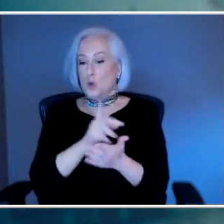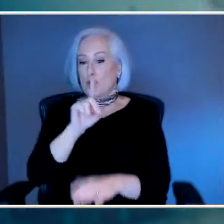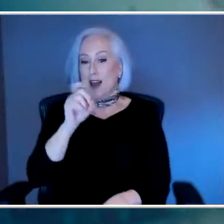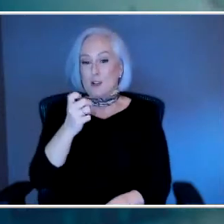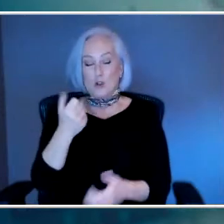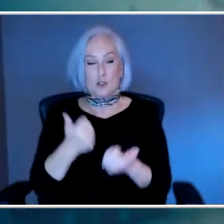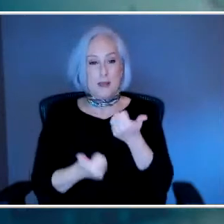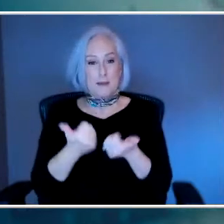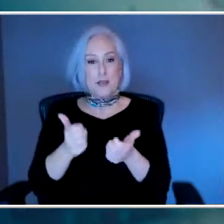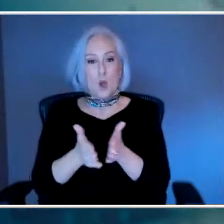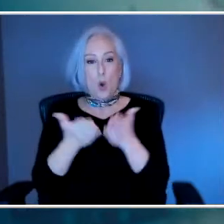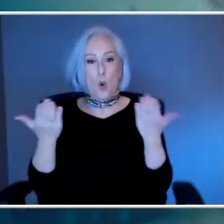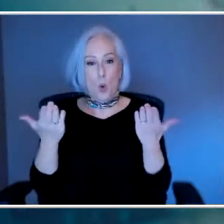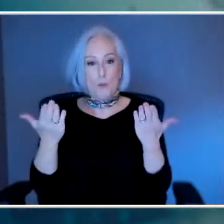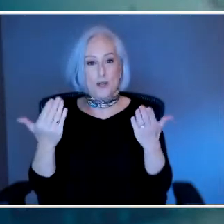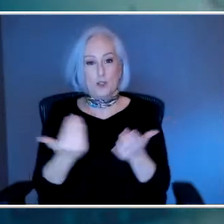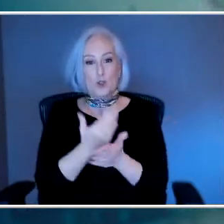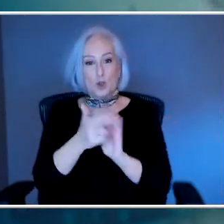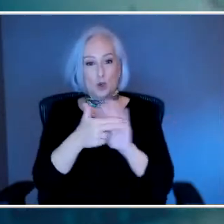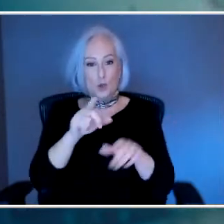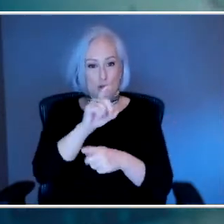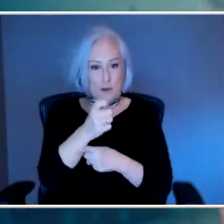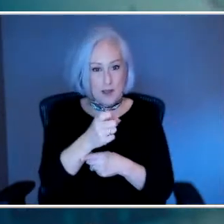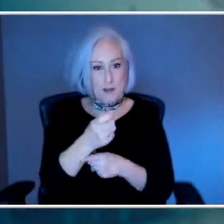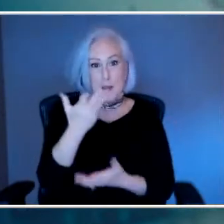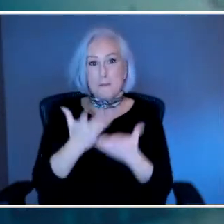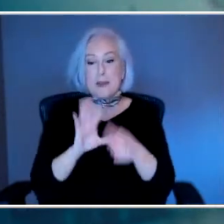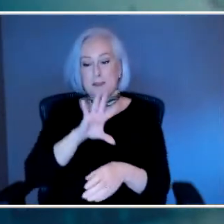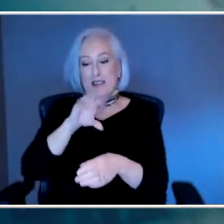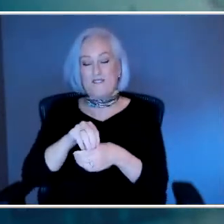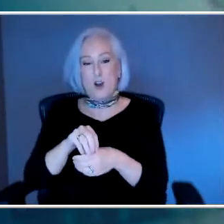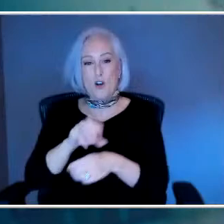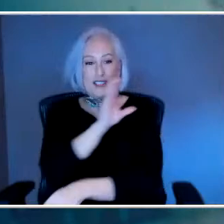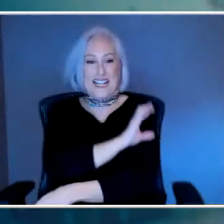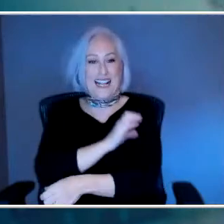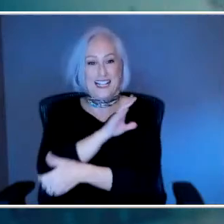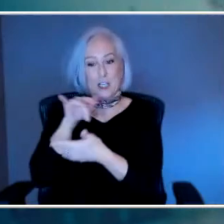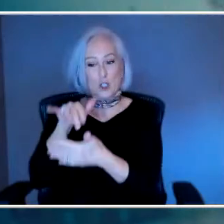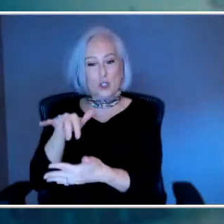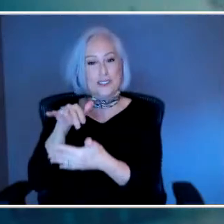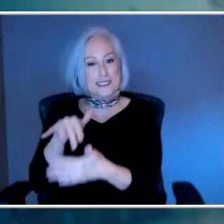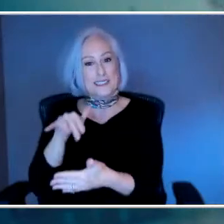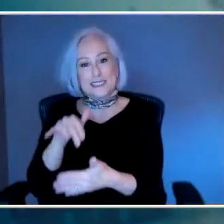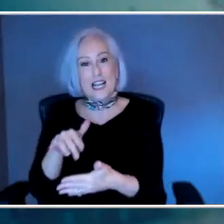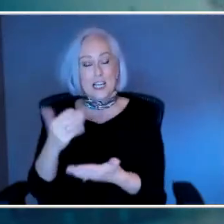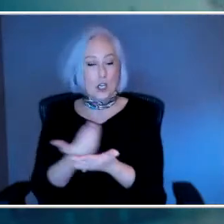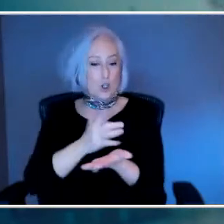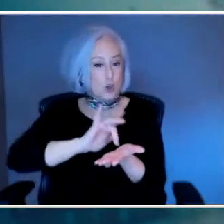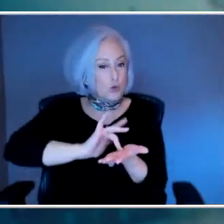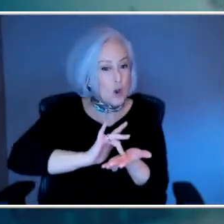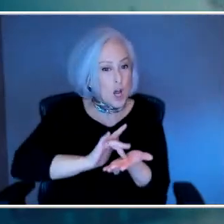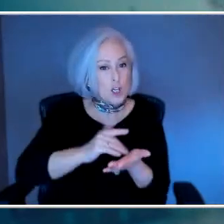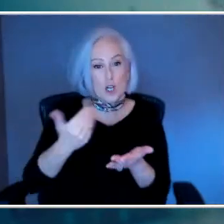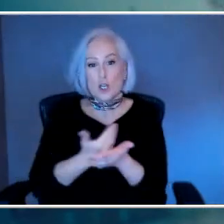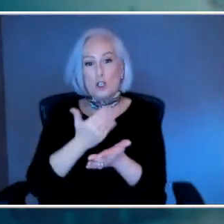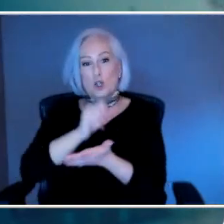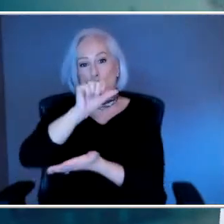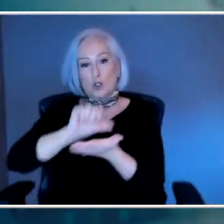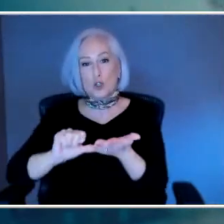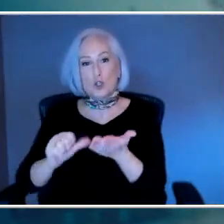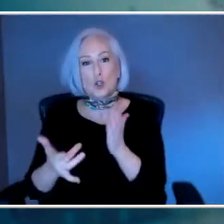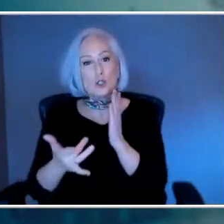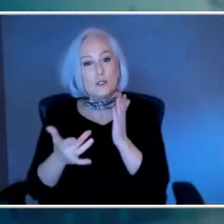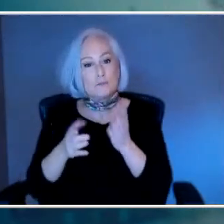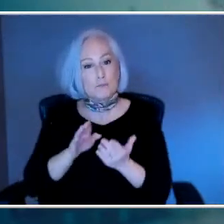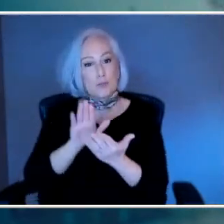opportunity for you to participate in a clinical trial with a new drug or a new surgical technique that might benefit you greatly. So again,